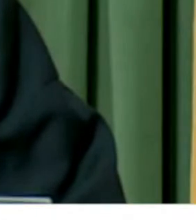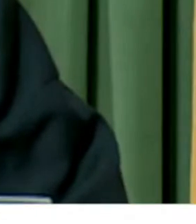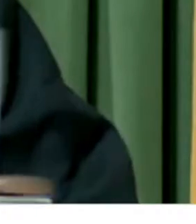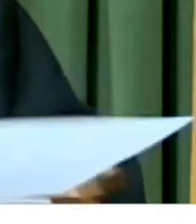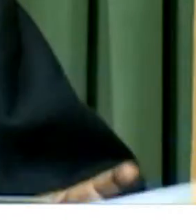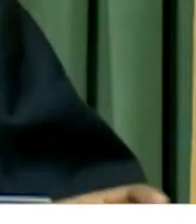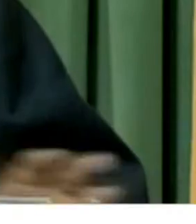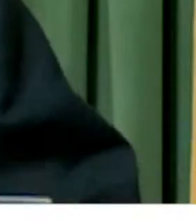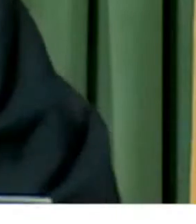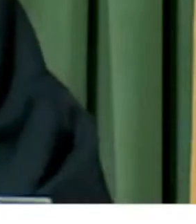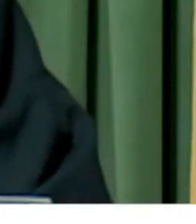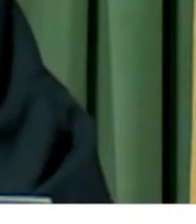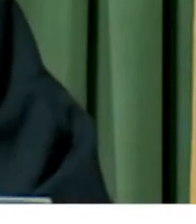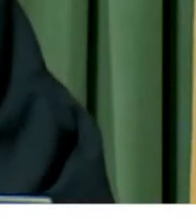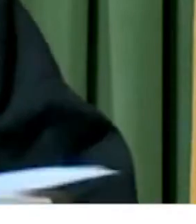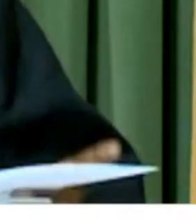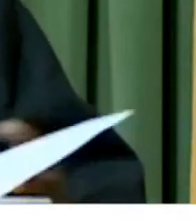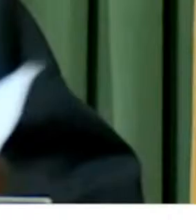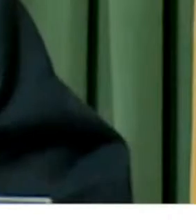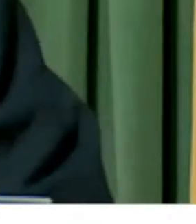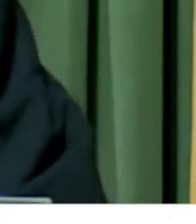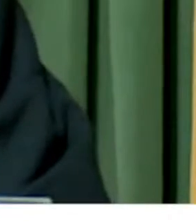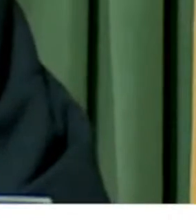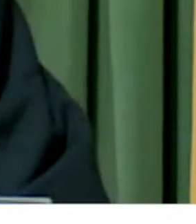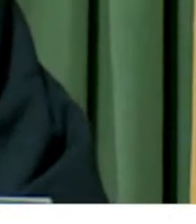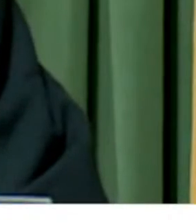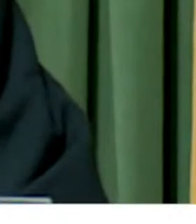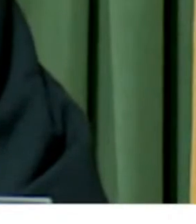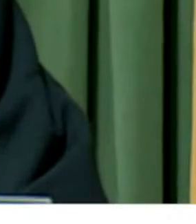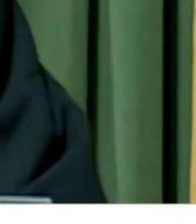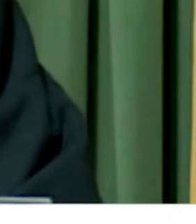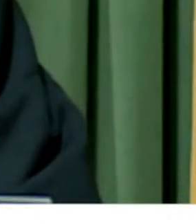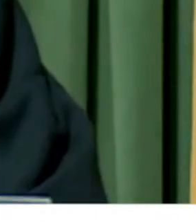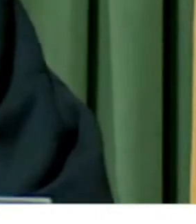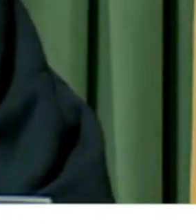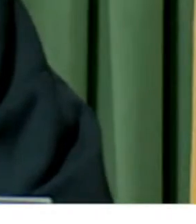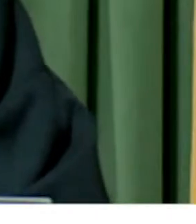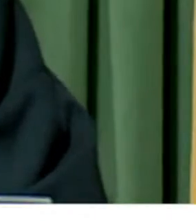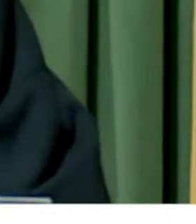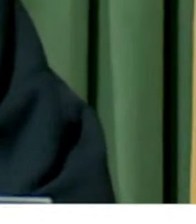Steering Committee. After going